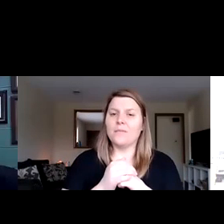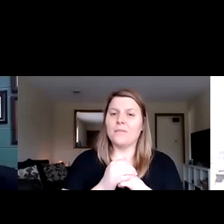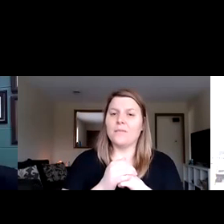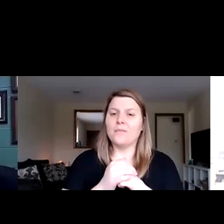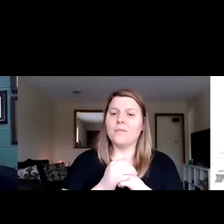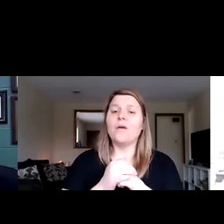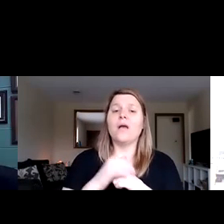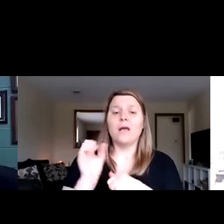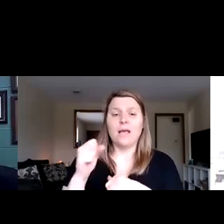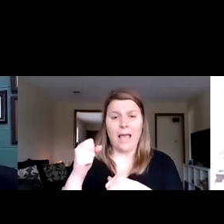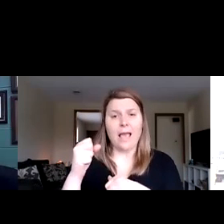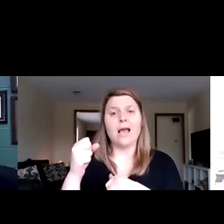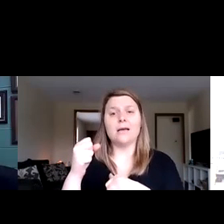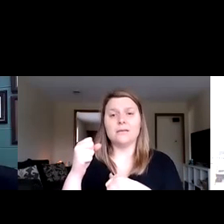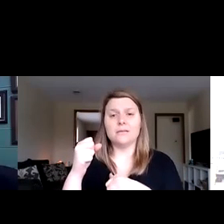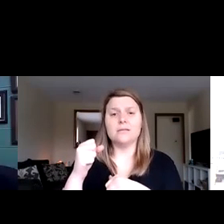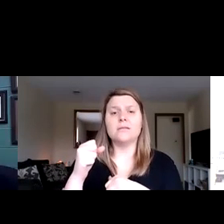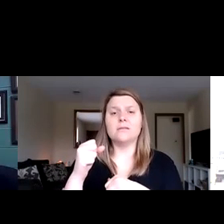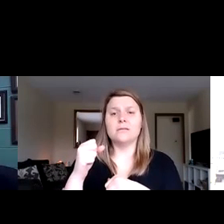Yeah, so I mean, like, I